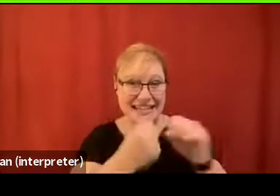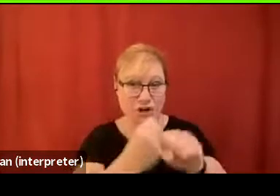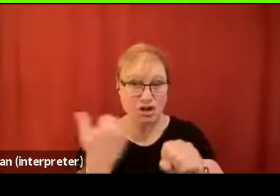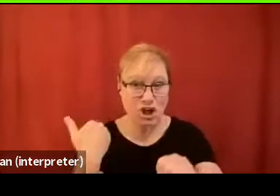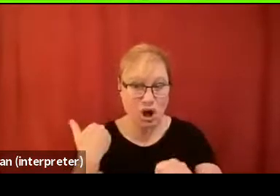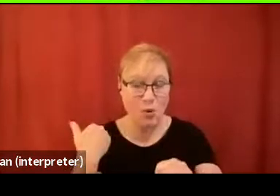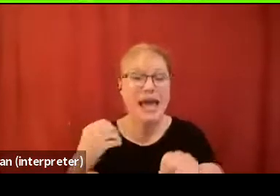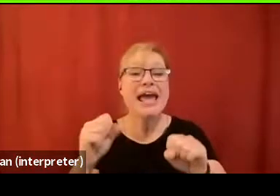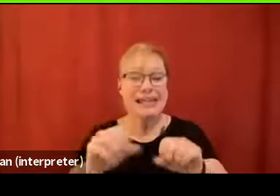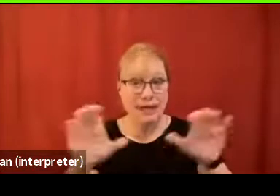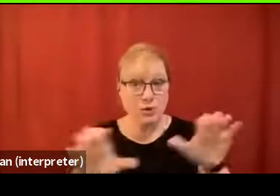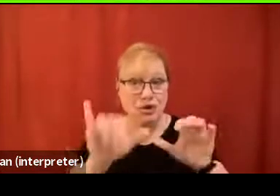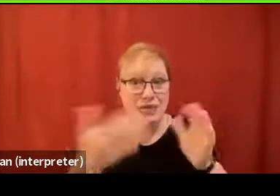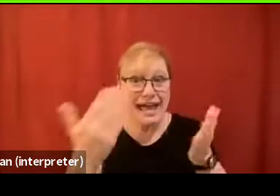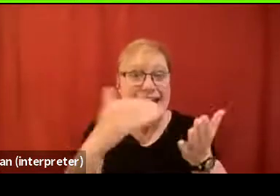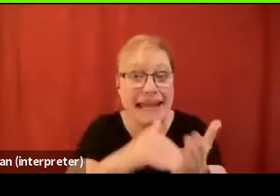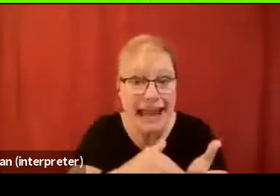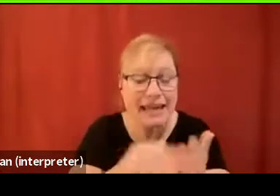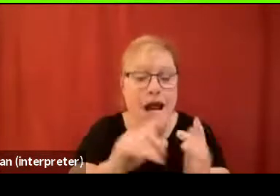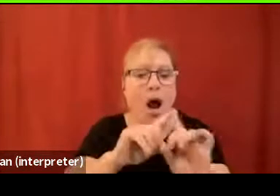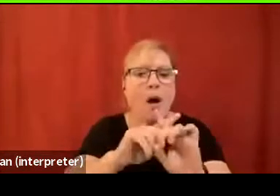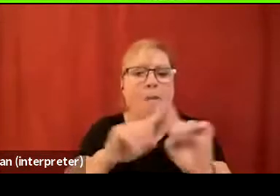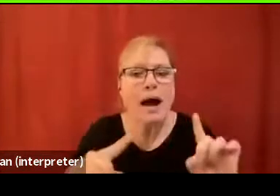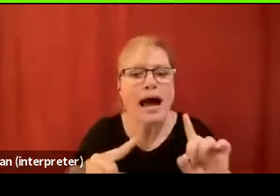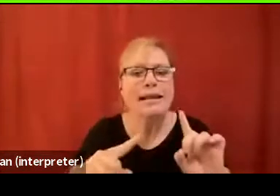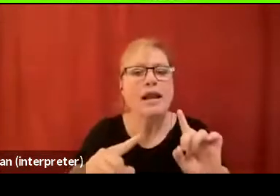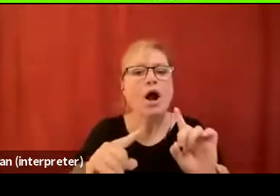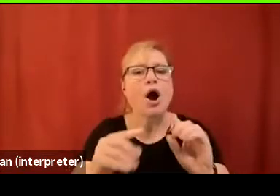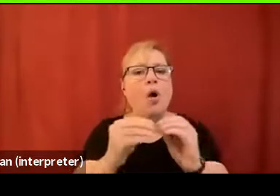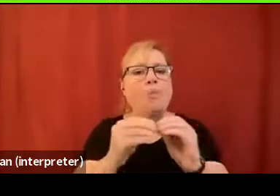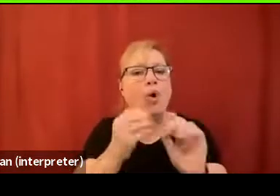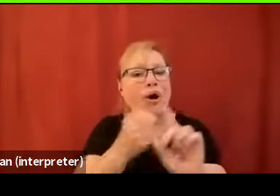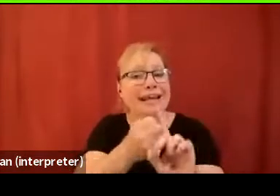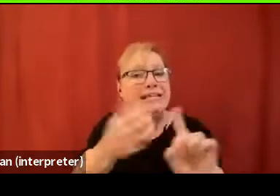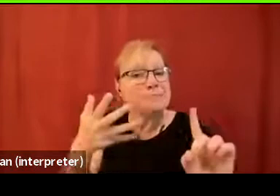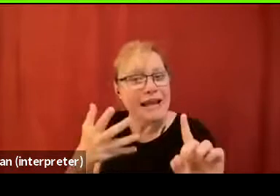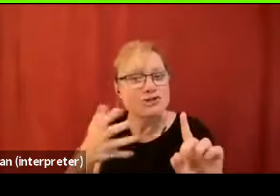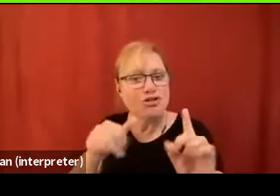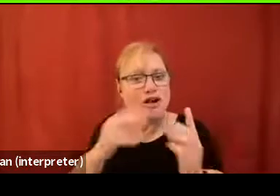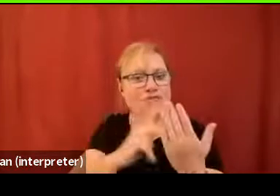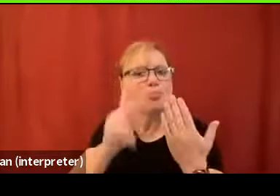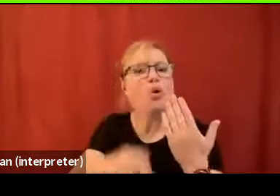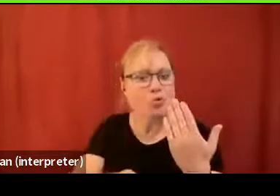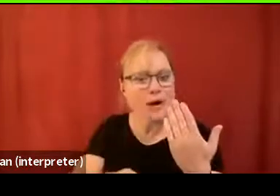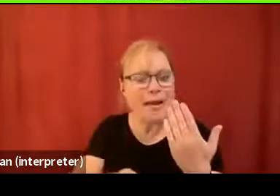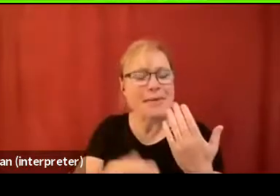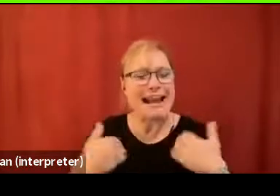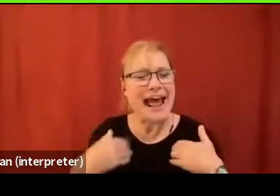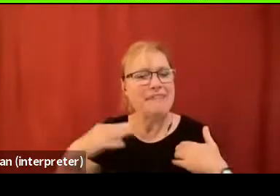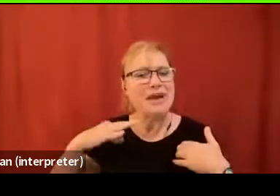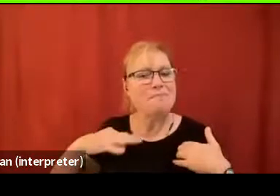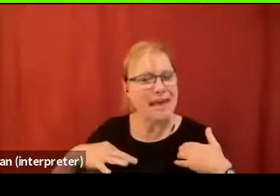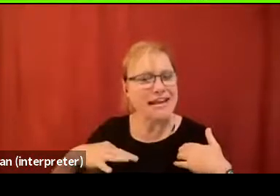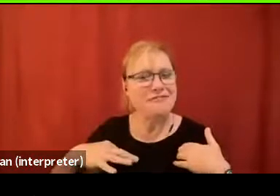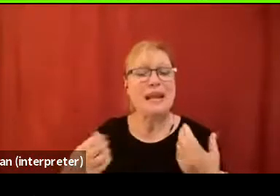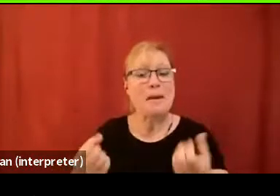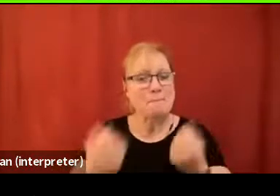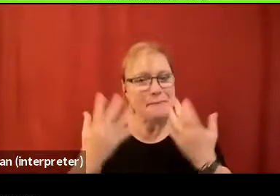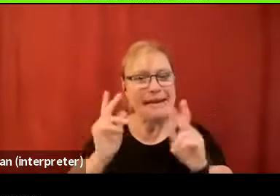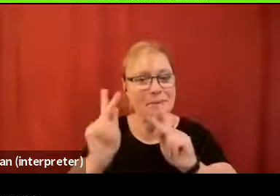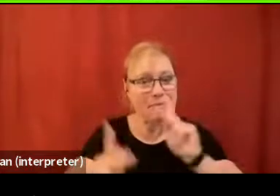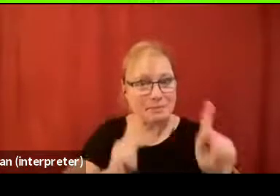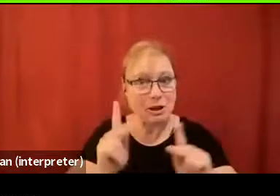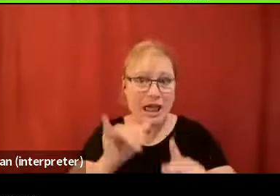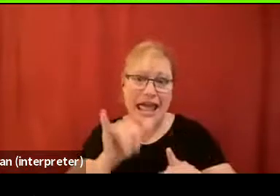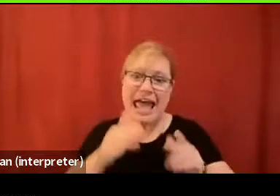and figure out a way to expand that and make it useful for everybody? And in that way, you maybe don't have to